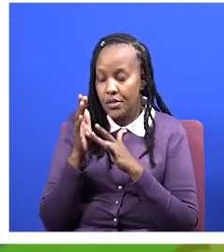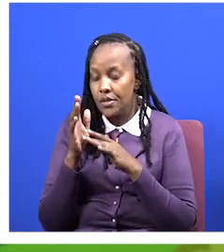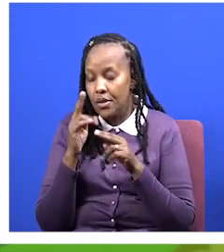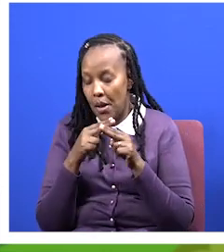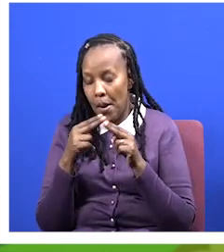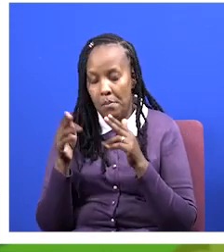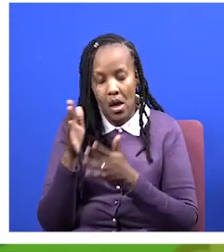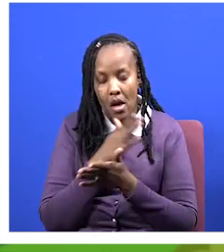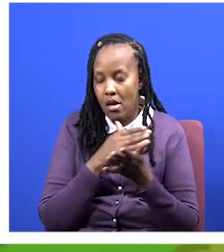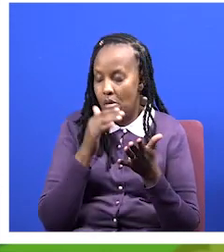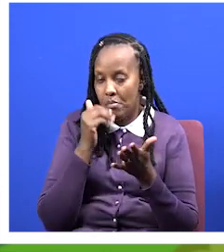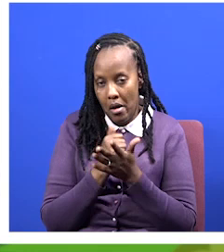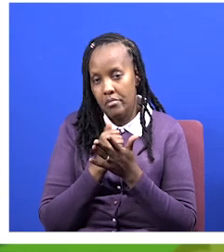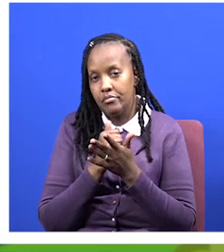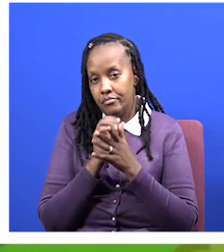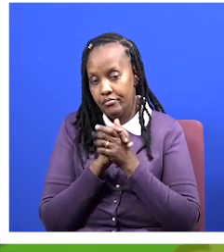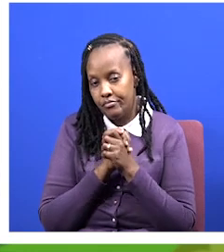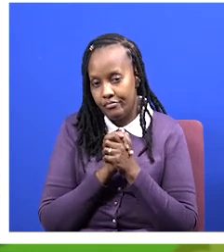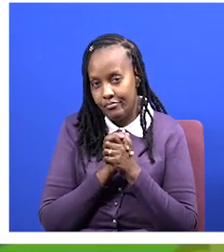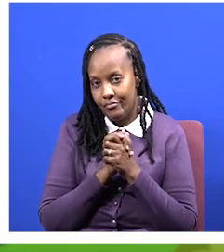name I pray, amen.